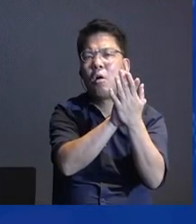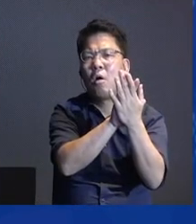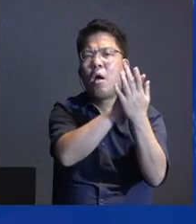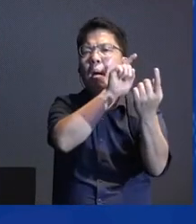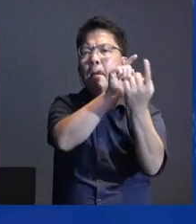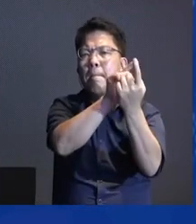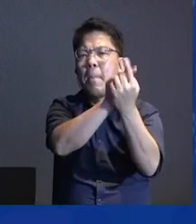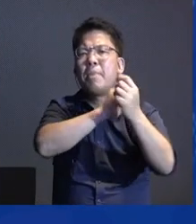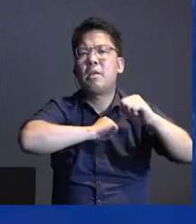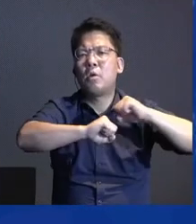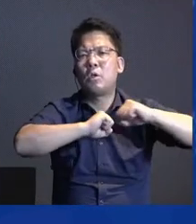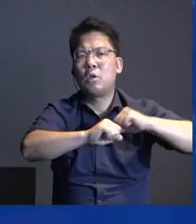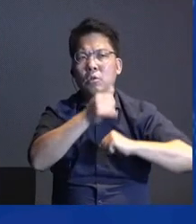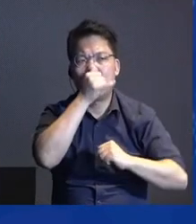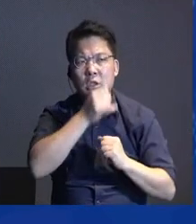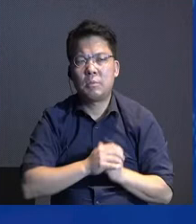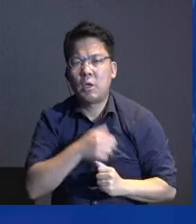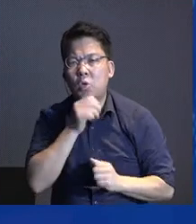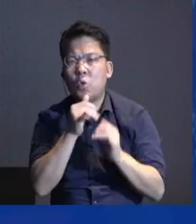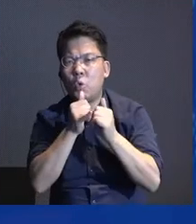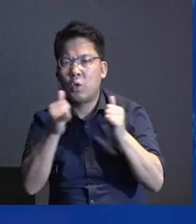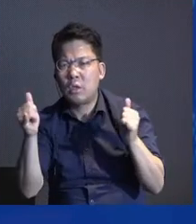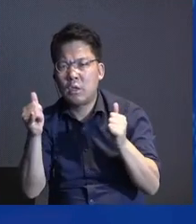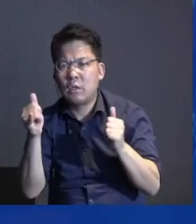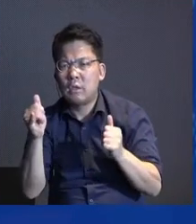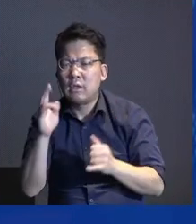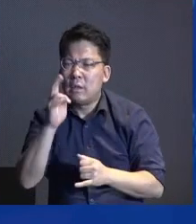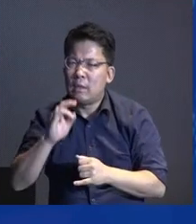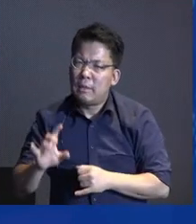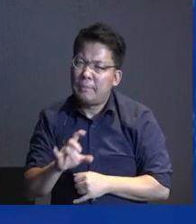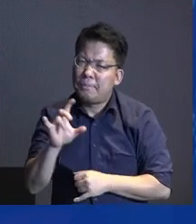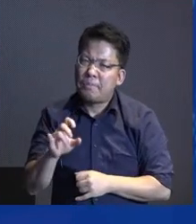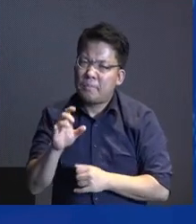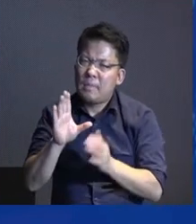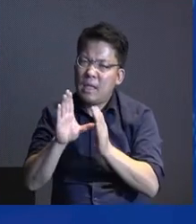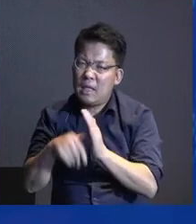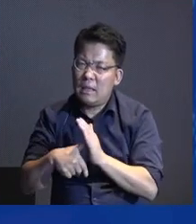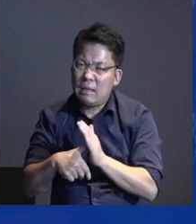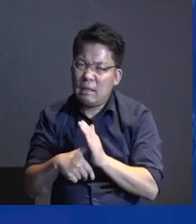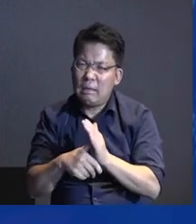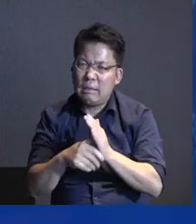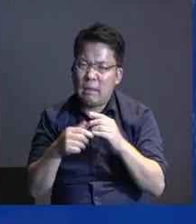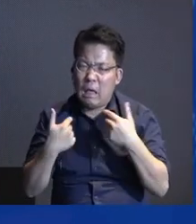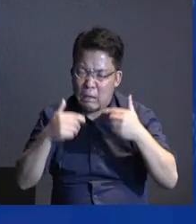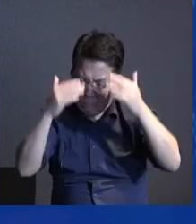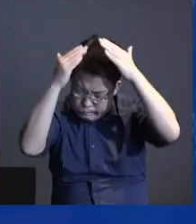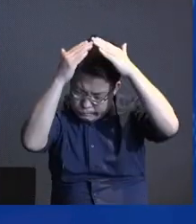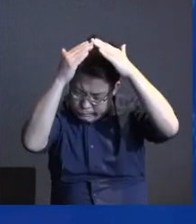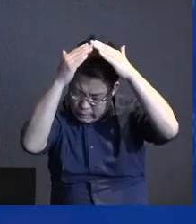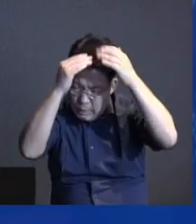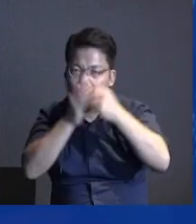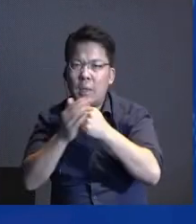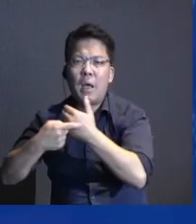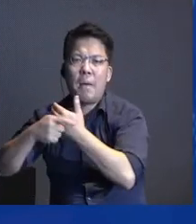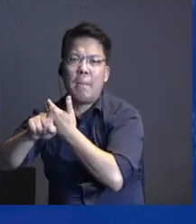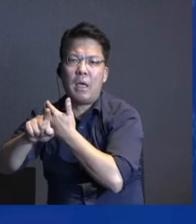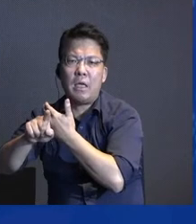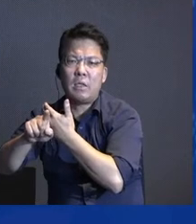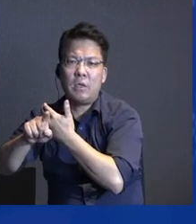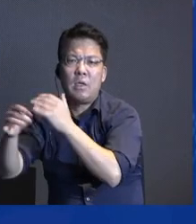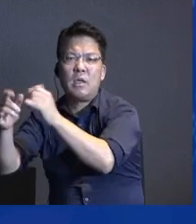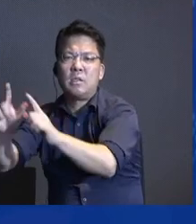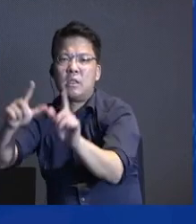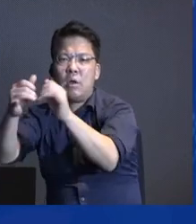their houses can feel the connection with the outside. So this is the end of my